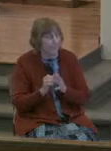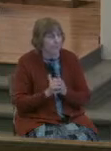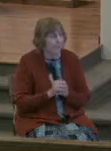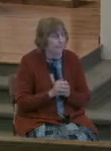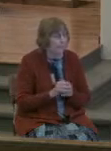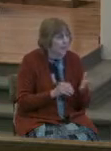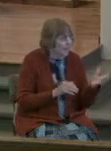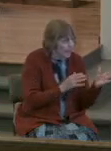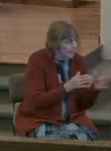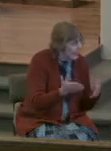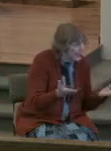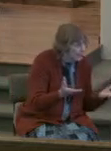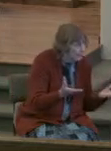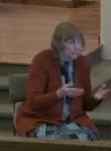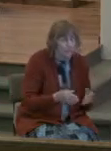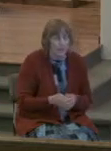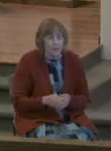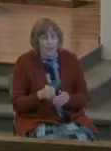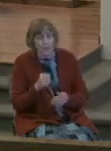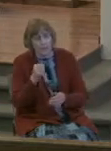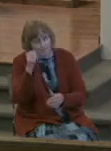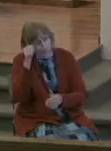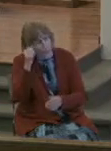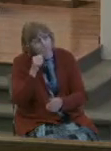What's your plan?